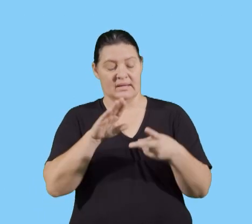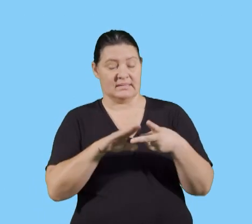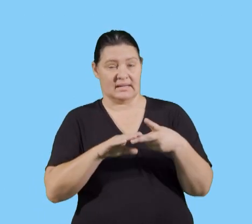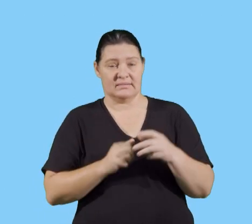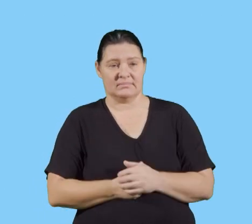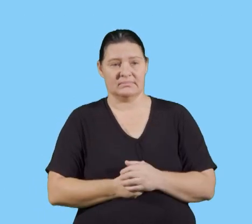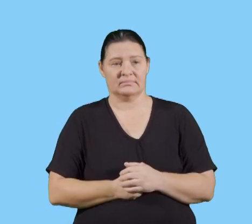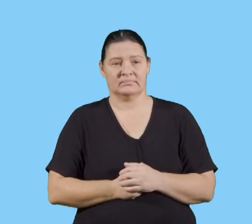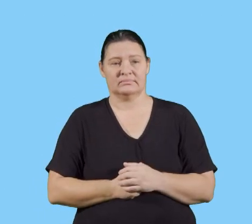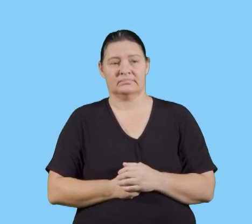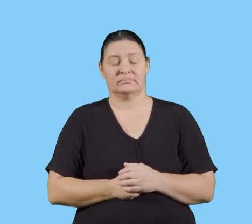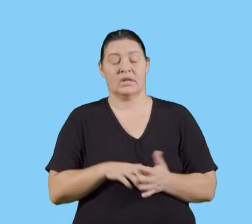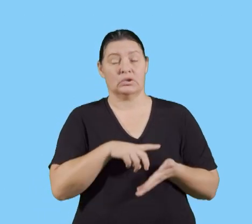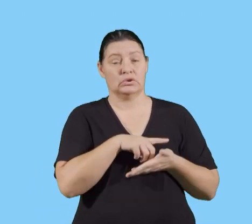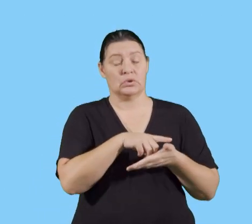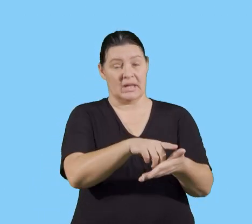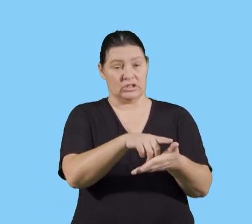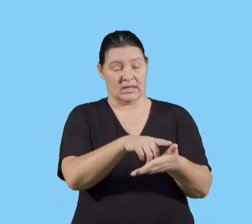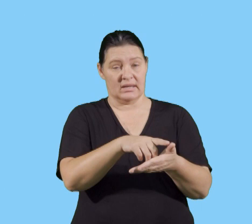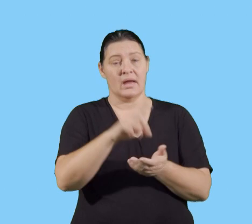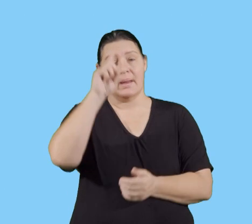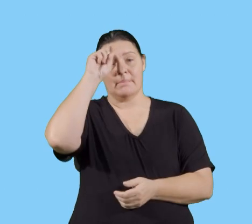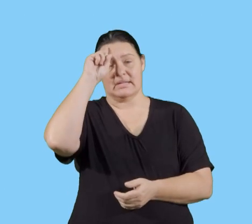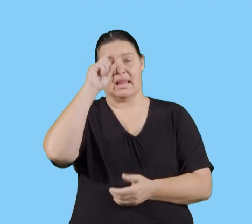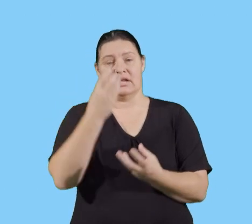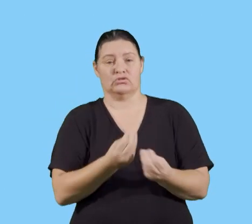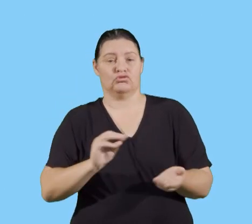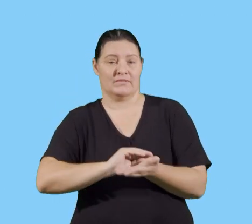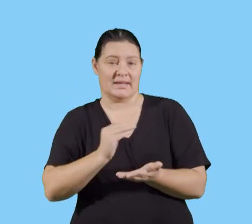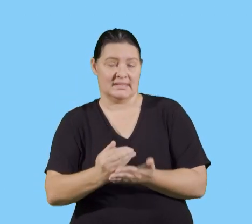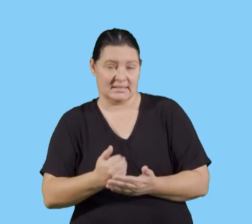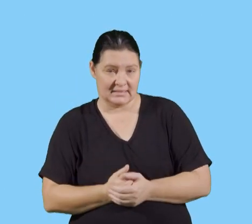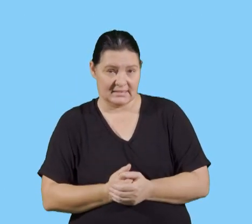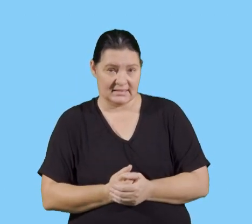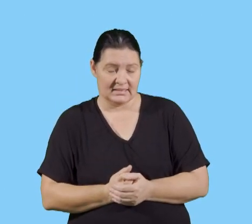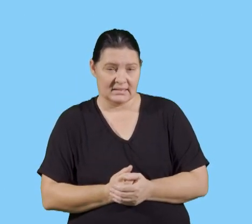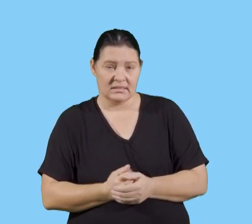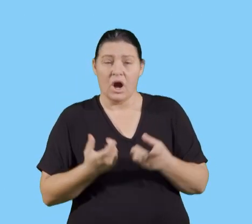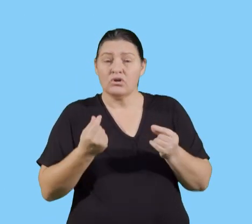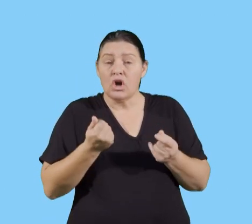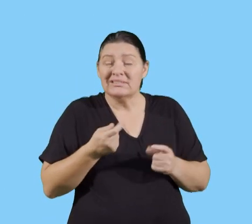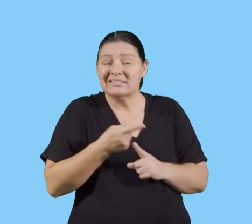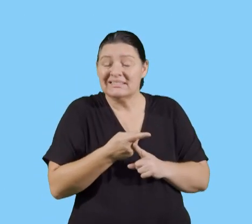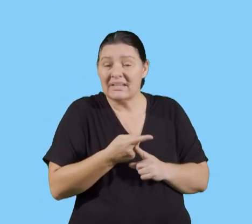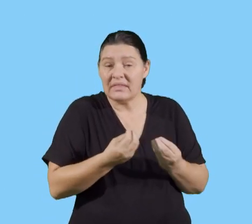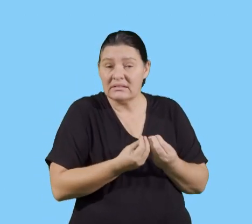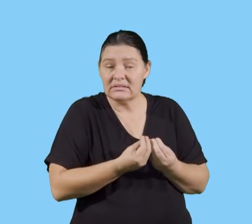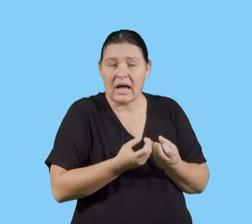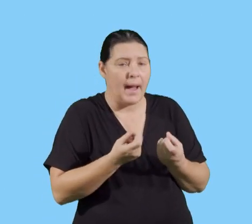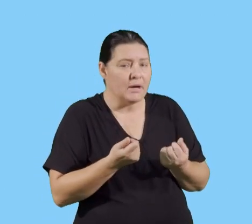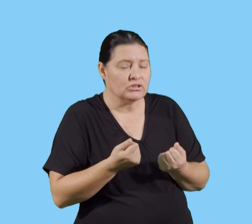transaction. The donation to the Mandela Children's Fund. The cost of the goods